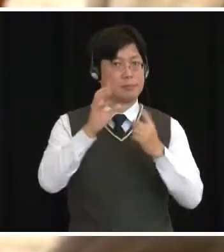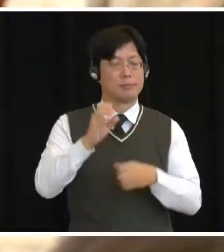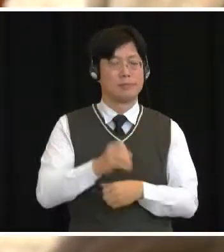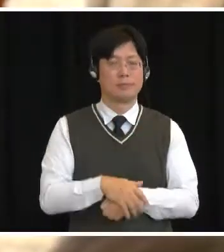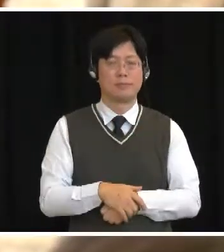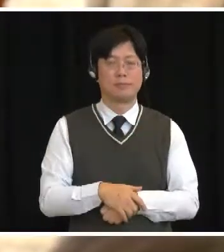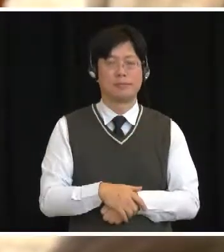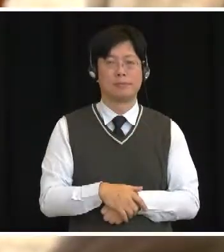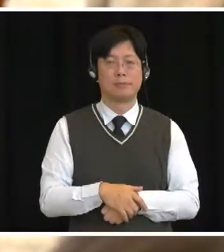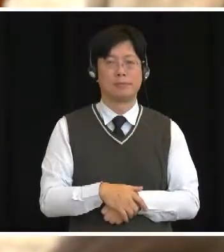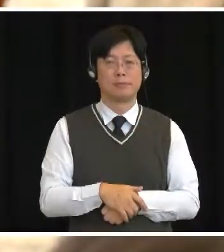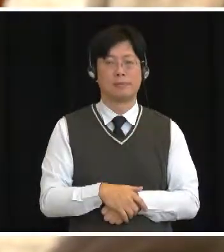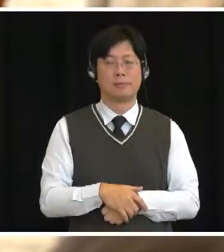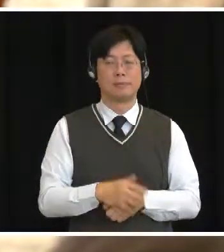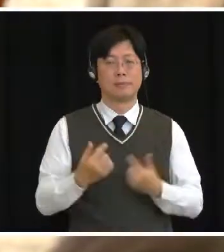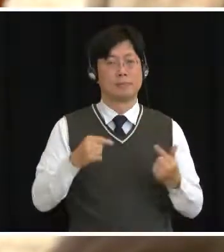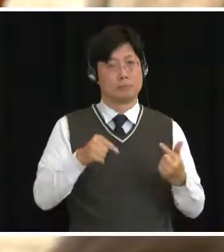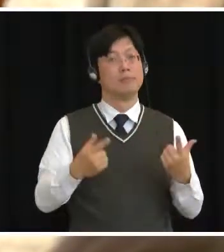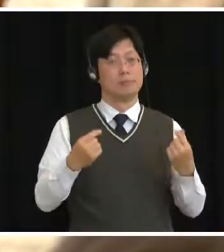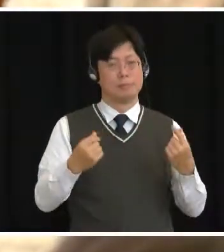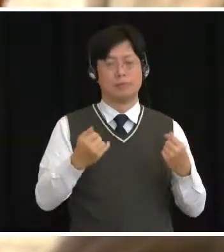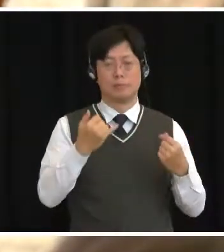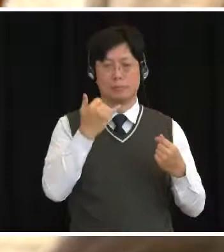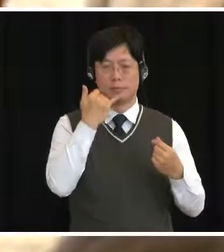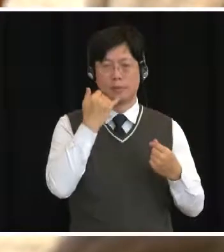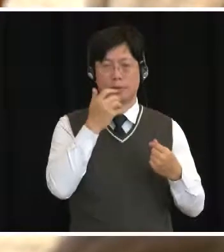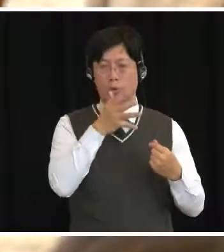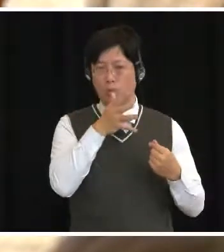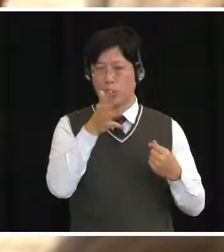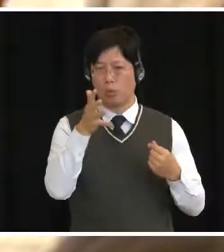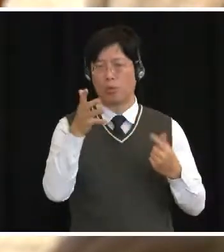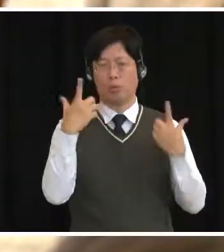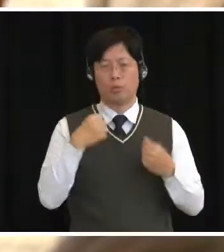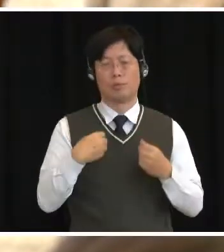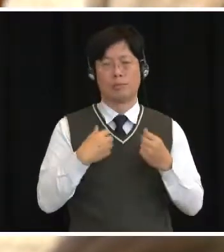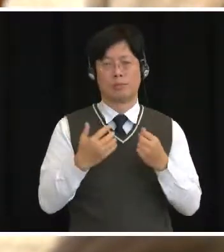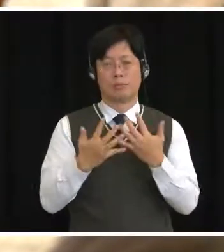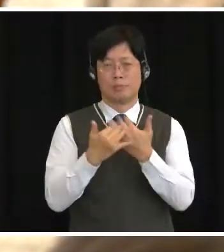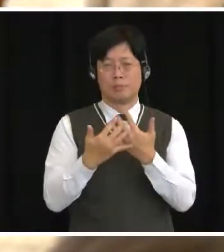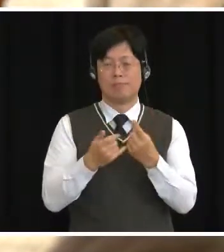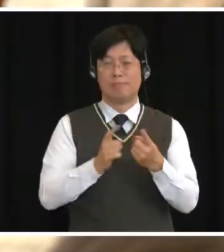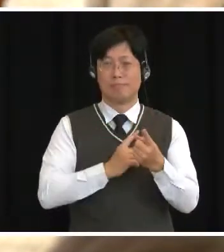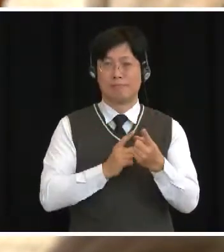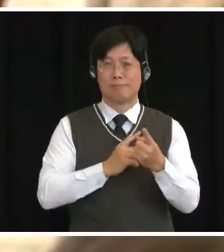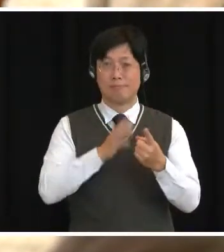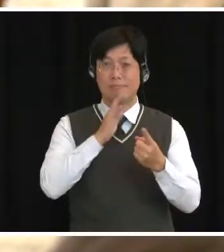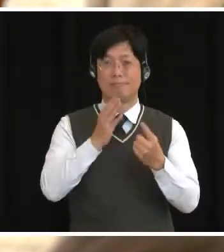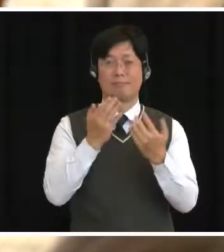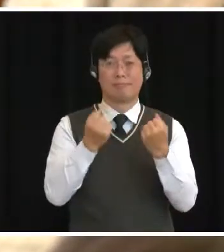mistreated with some disciplinary actions. With such surveys,